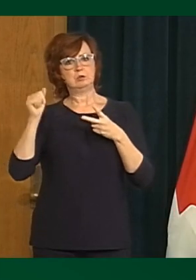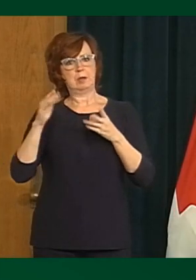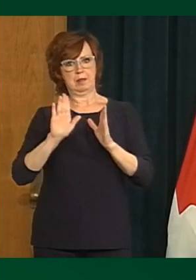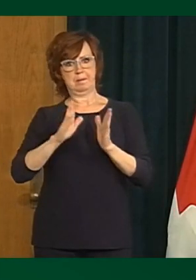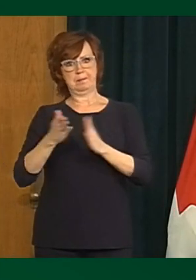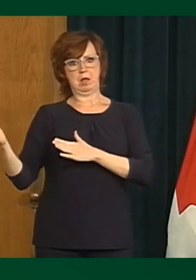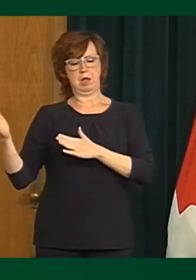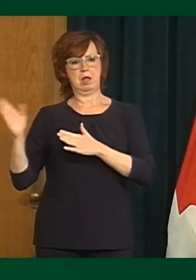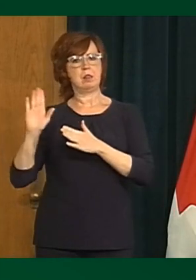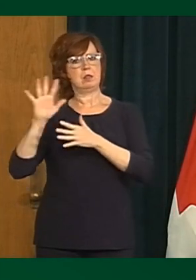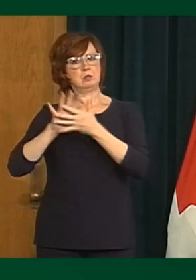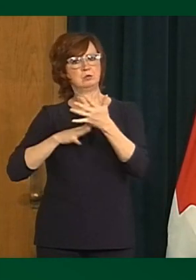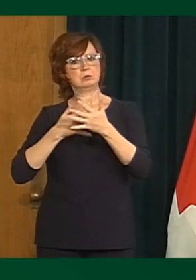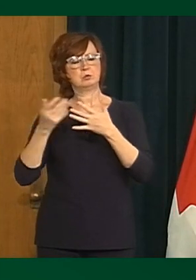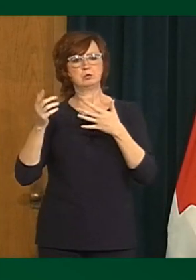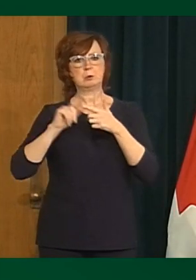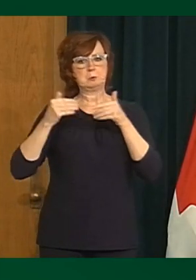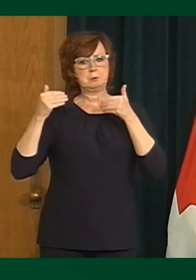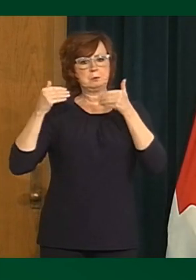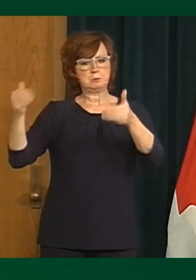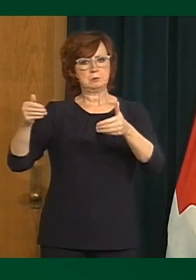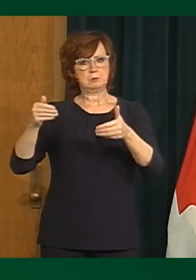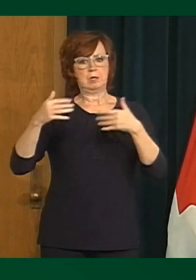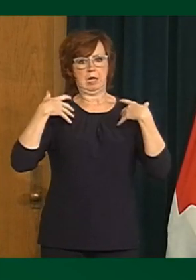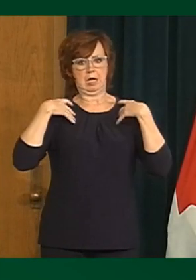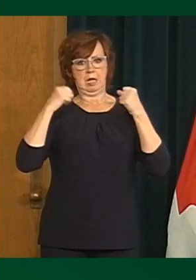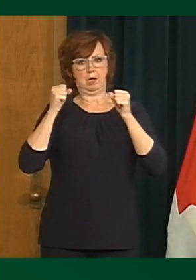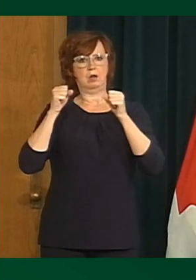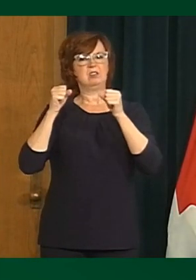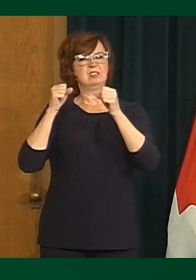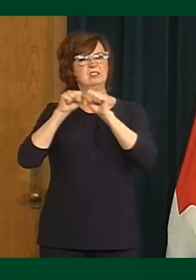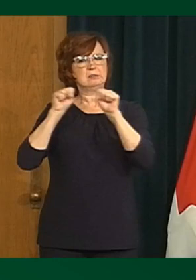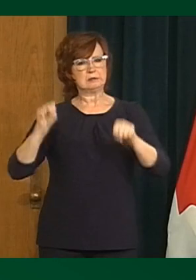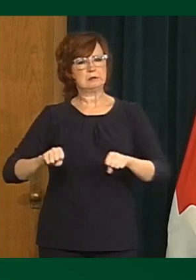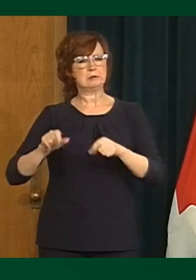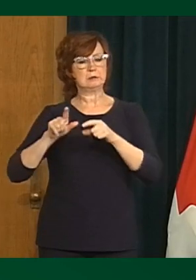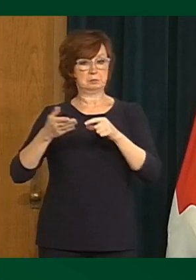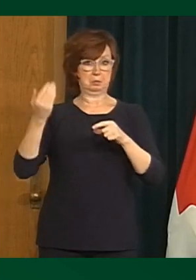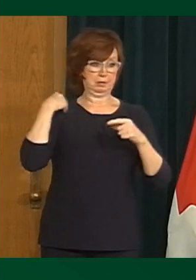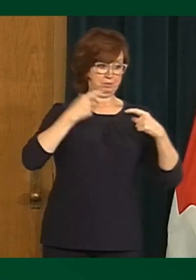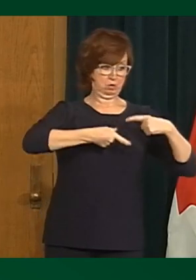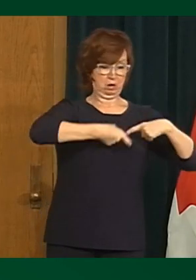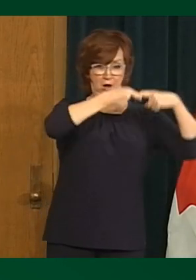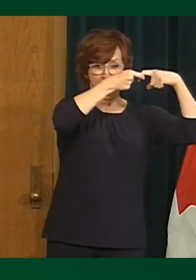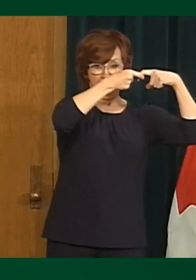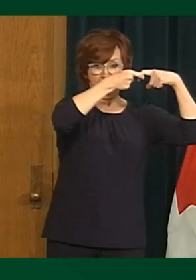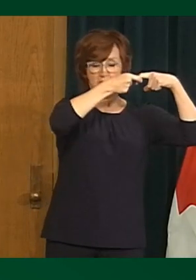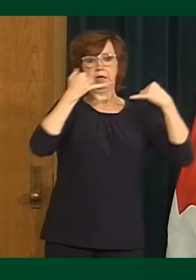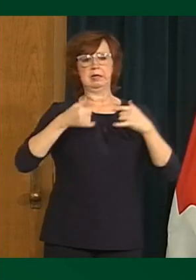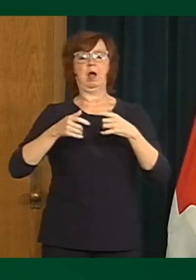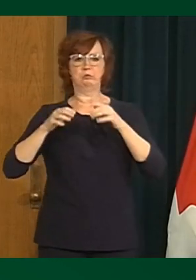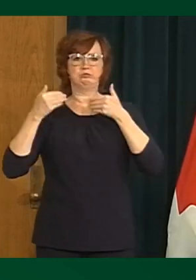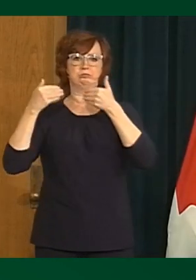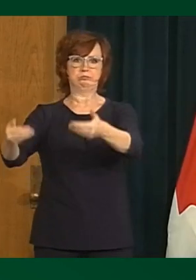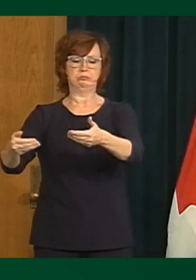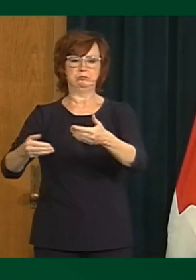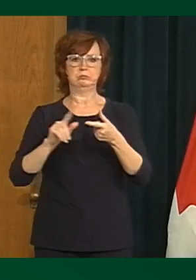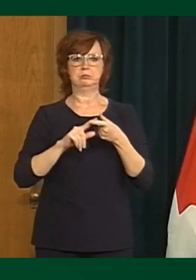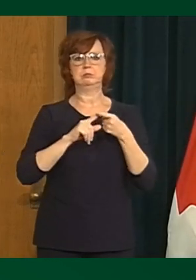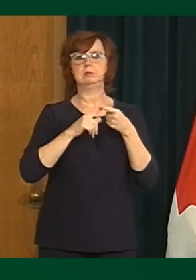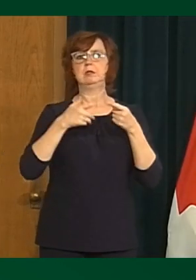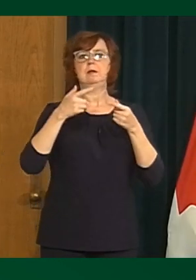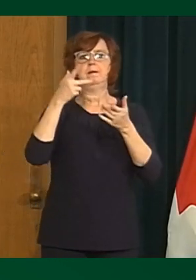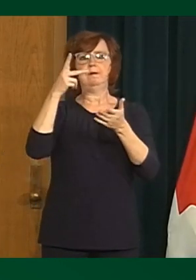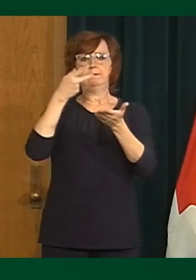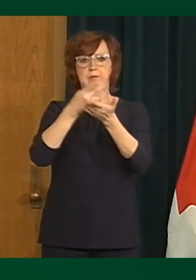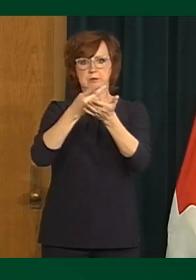services that were paused to ensure that we had the capacity to deal with this pandemic. These include outpatient